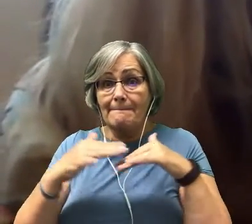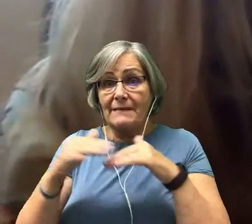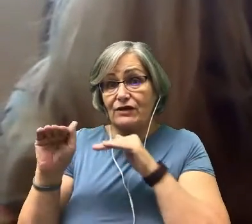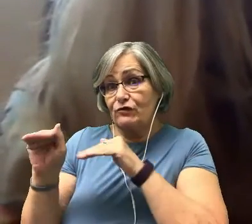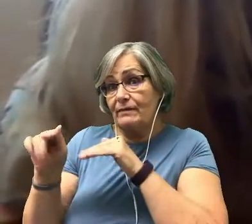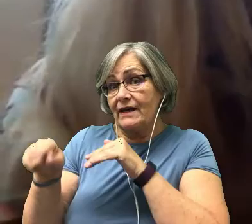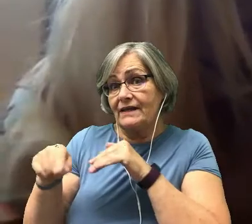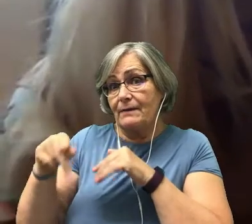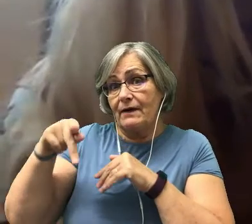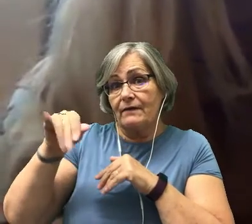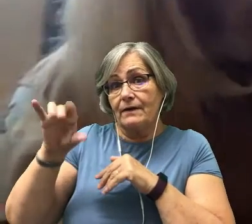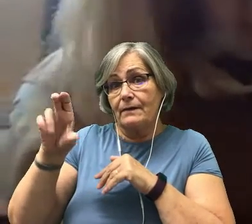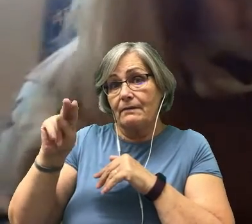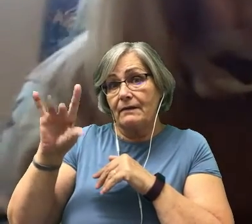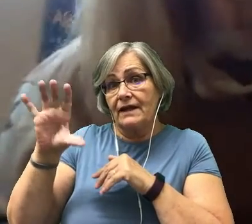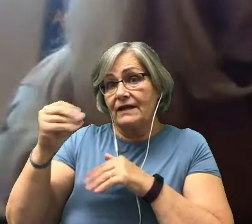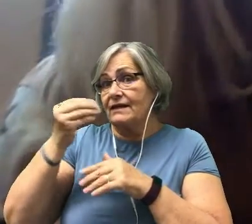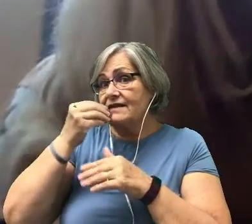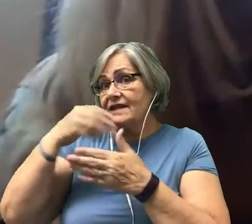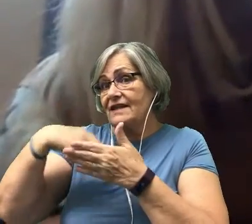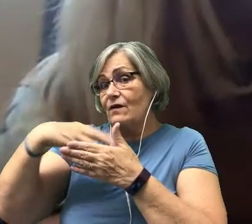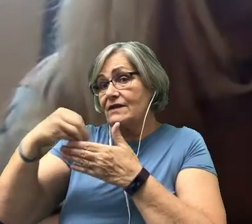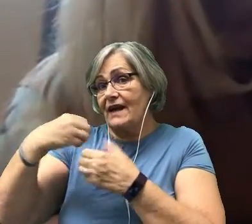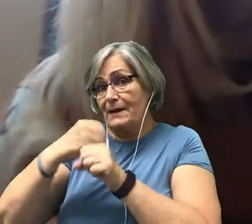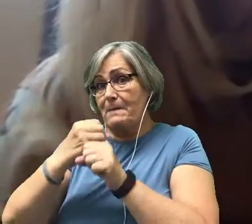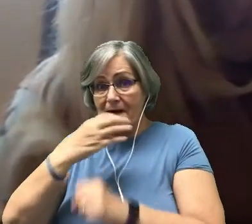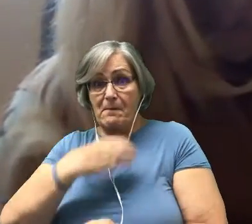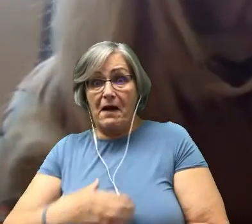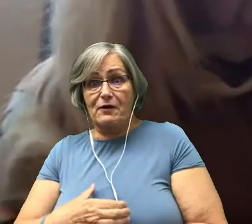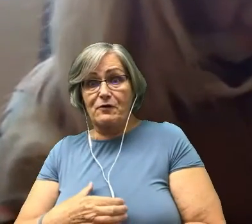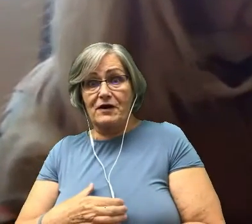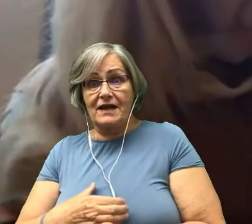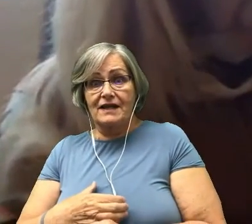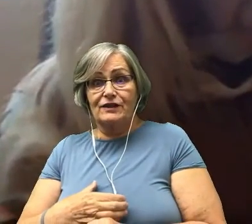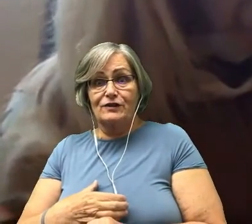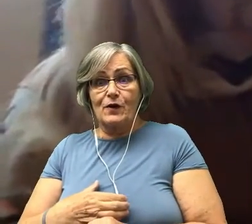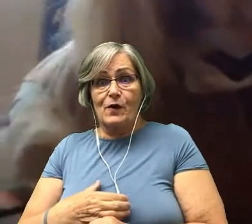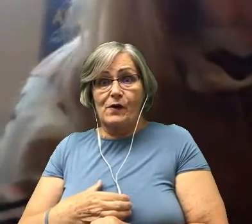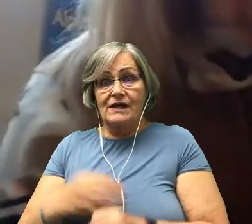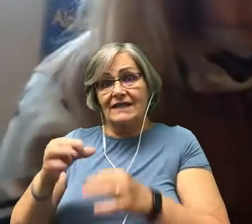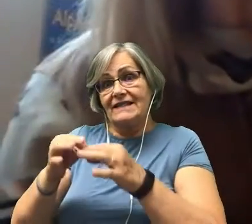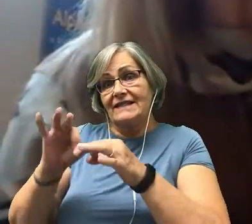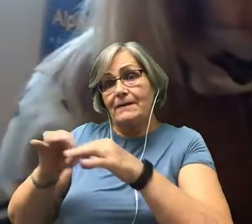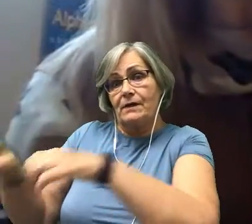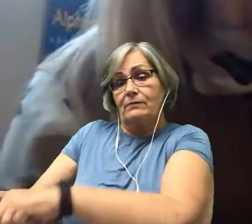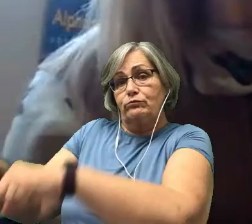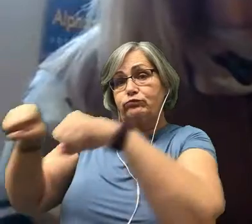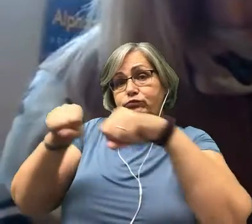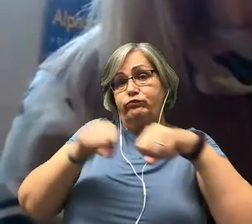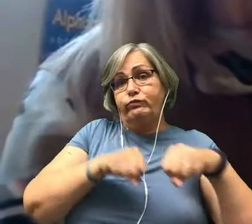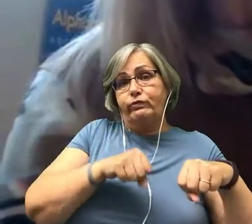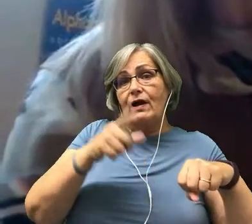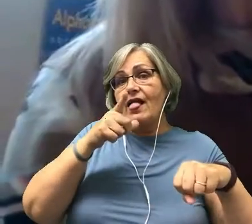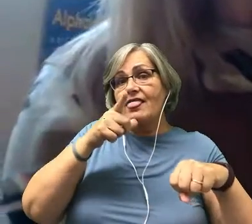of picnics, and the thought of picnics made him hungry. So he laid out a nice, simple picnic lunch.